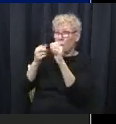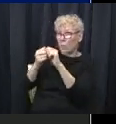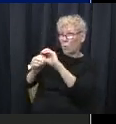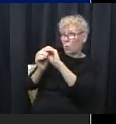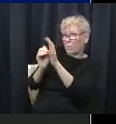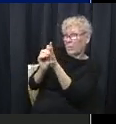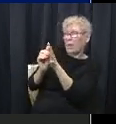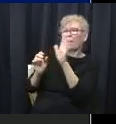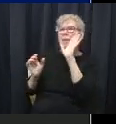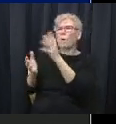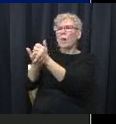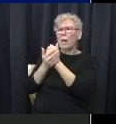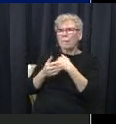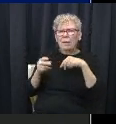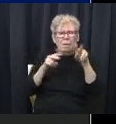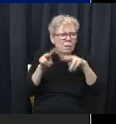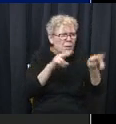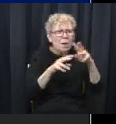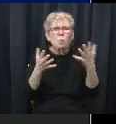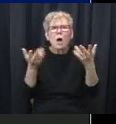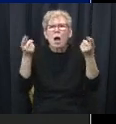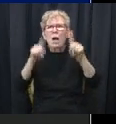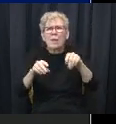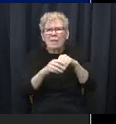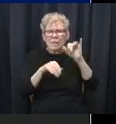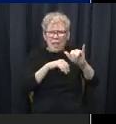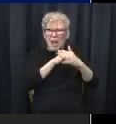locally. Next slide, please.